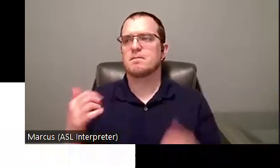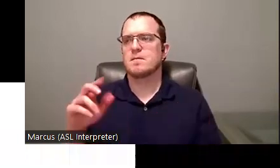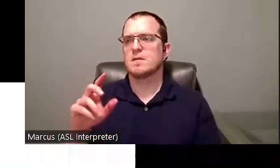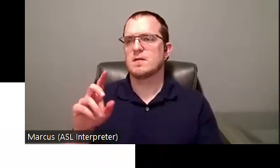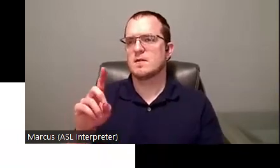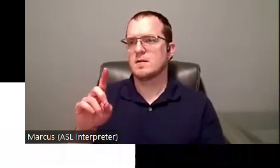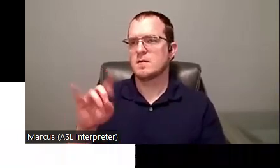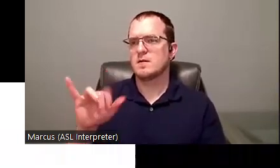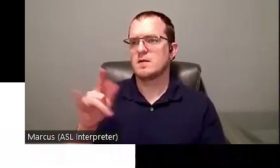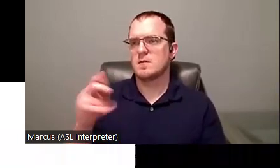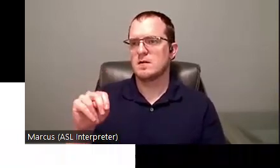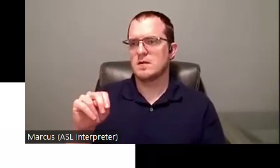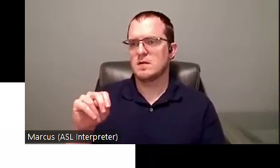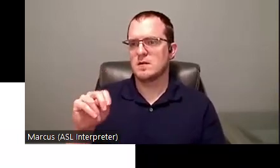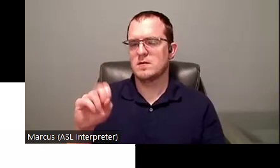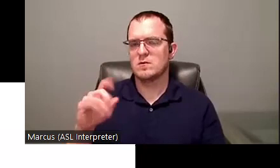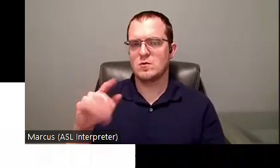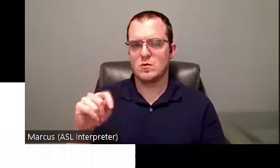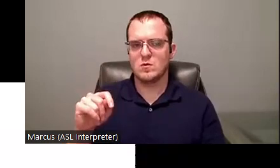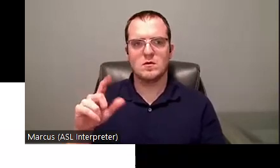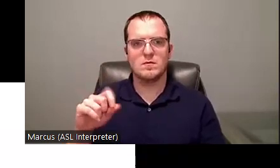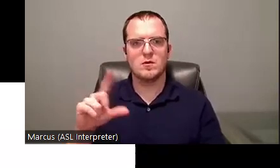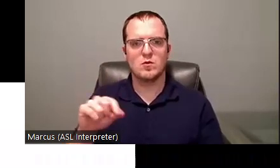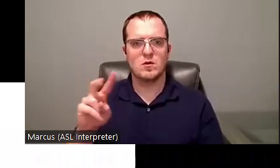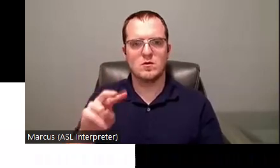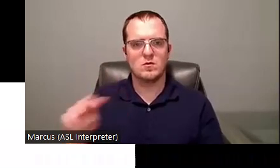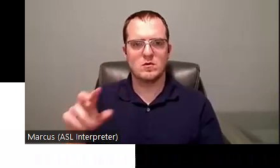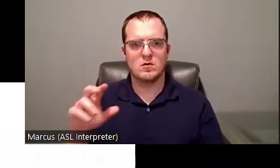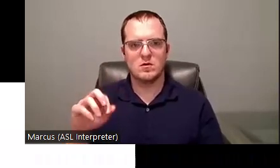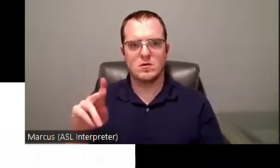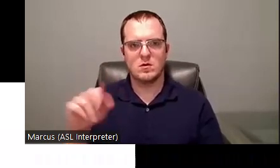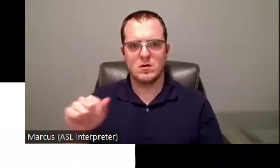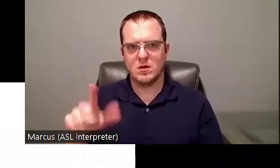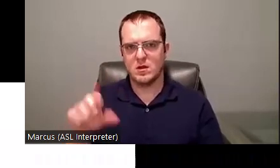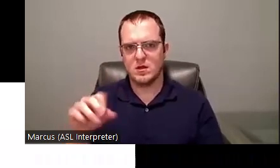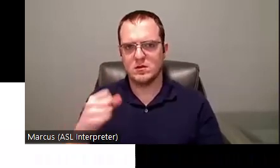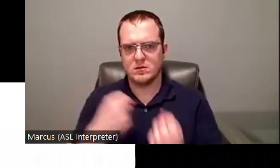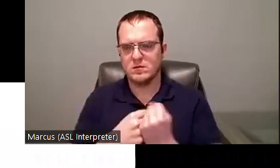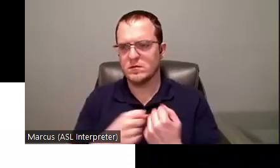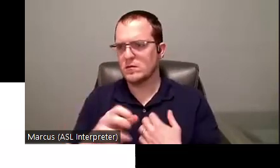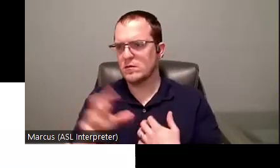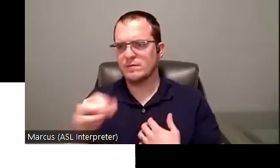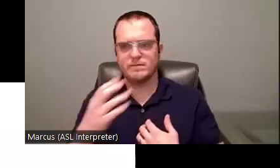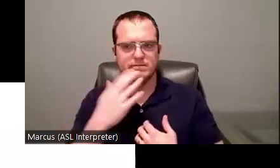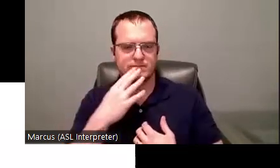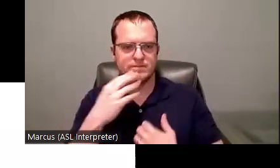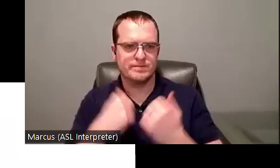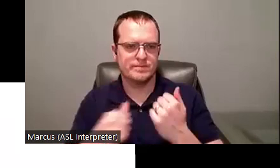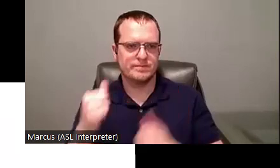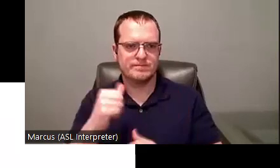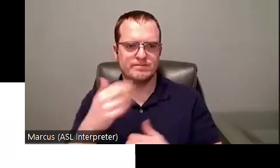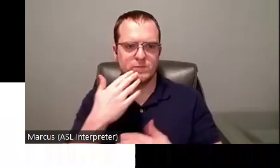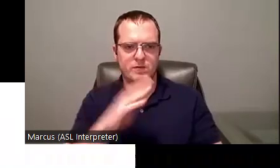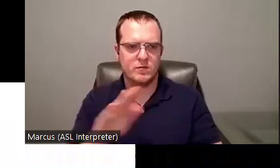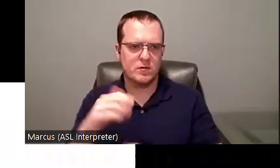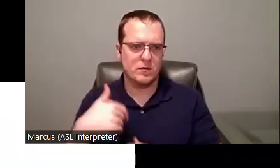go over the 2022 Q4 URA impact report. Thank you, Mr. Chairman. Good afternoon. My name